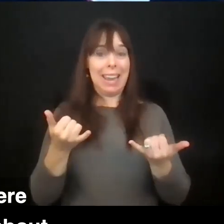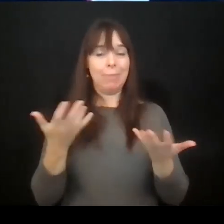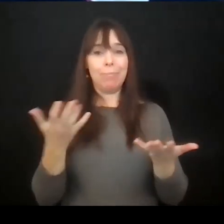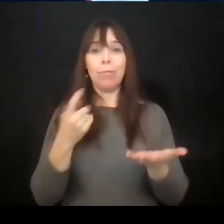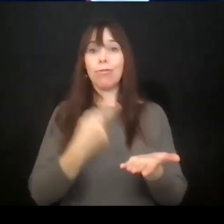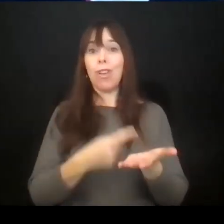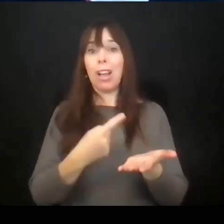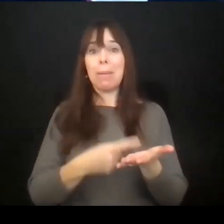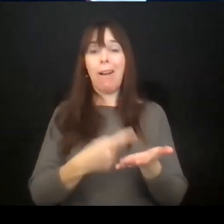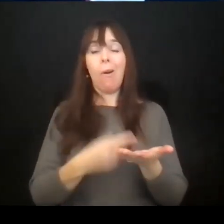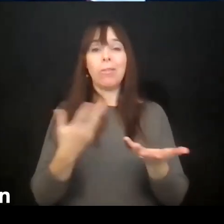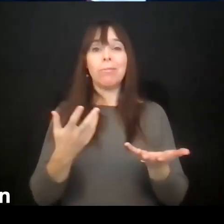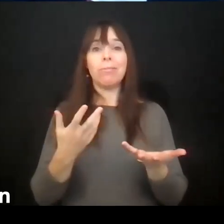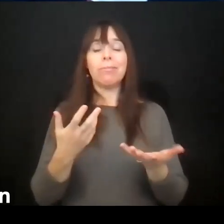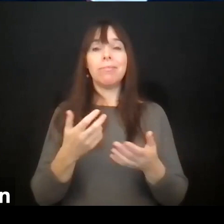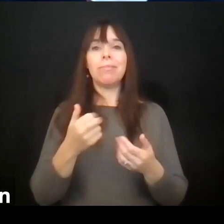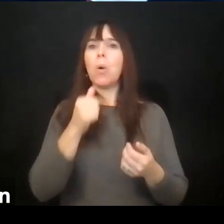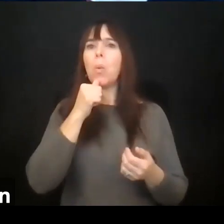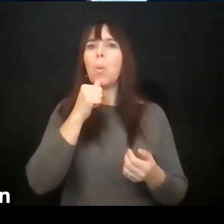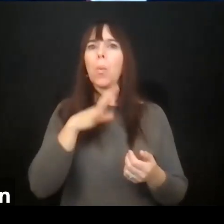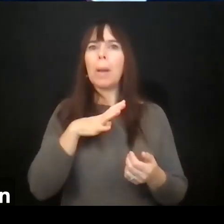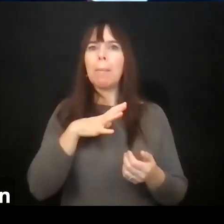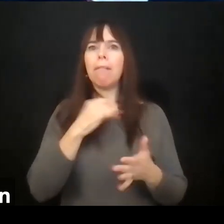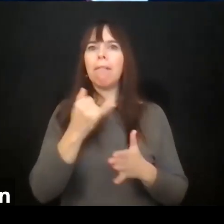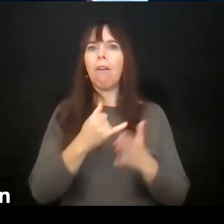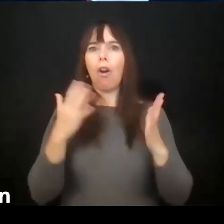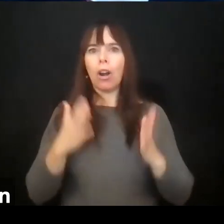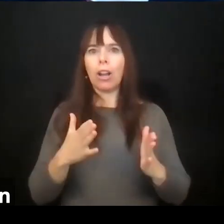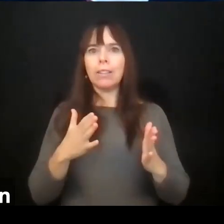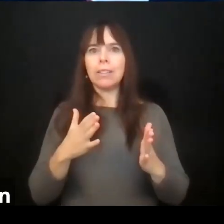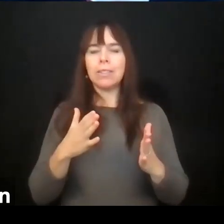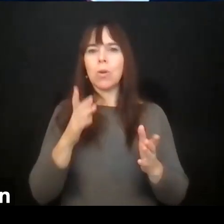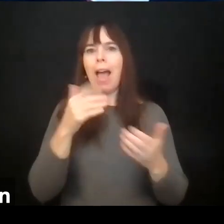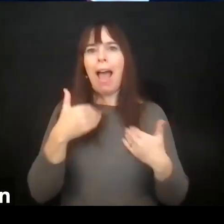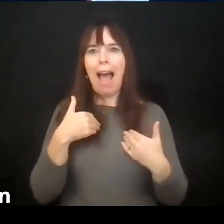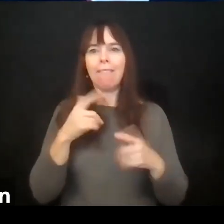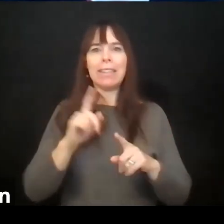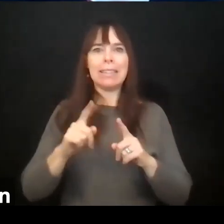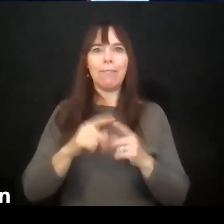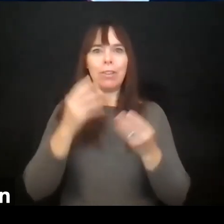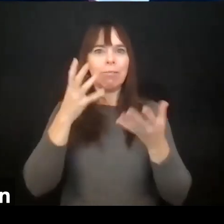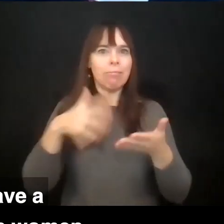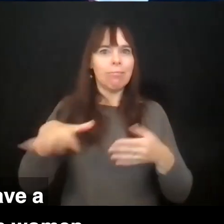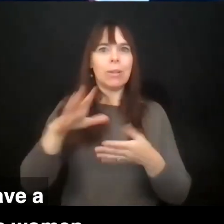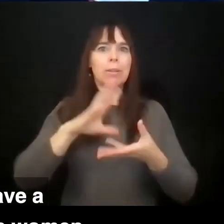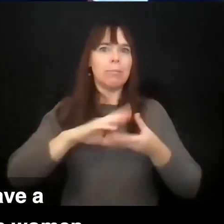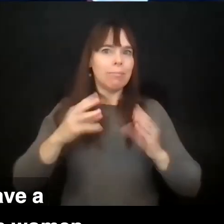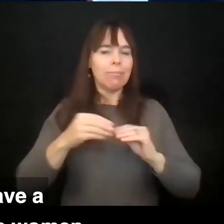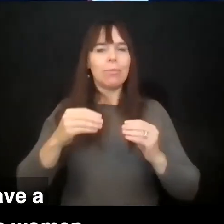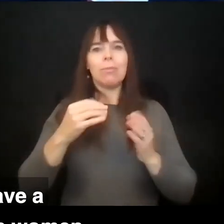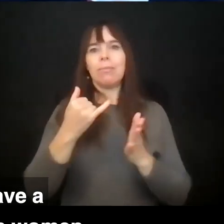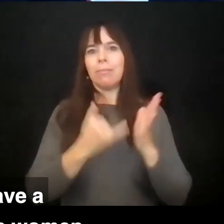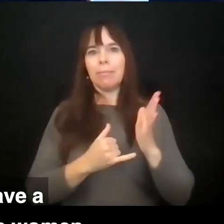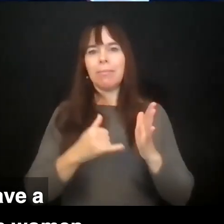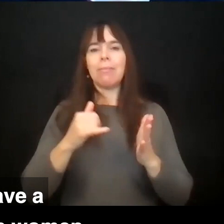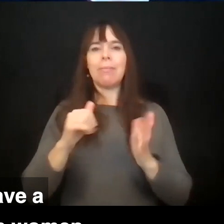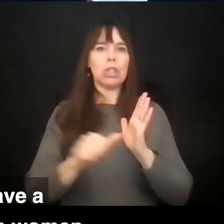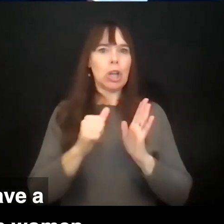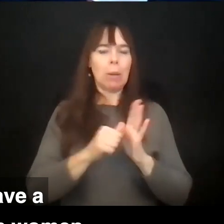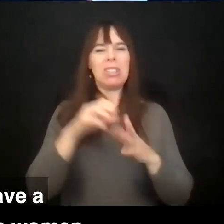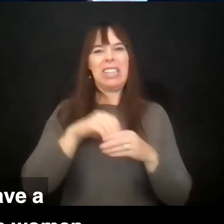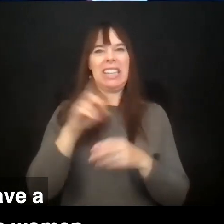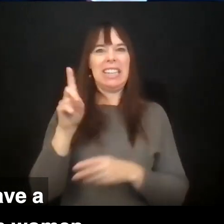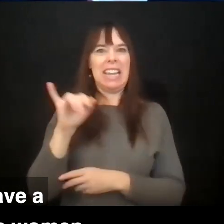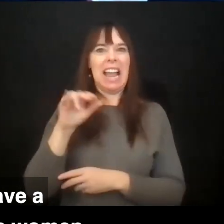about the women artists in the DIA collection. We're very happy to have